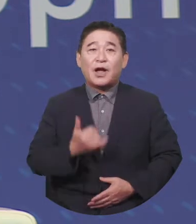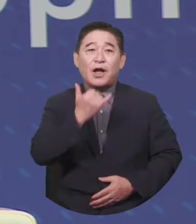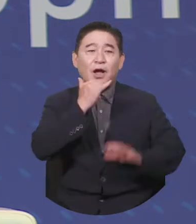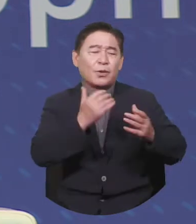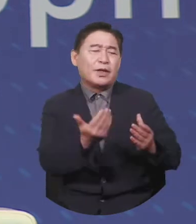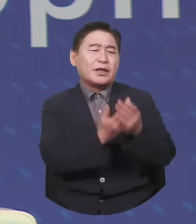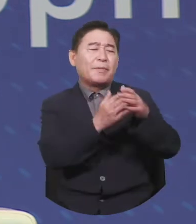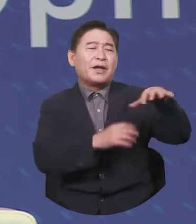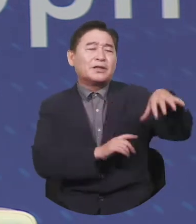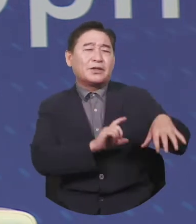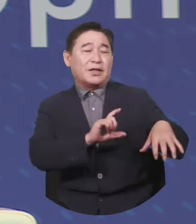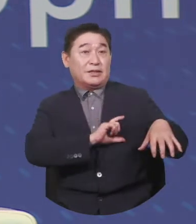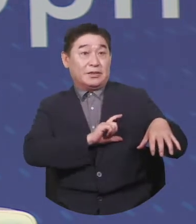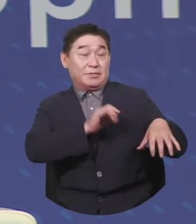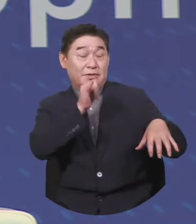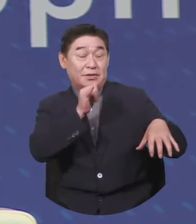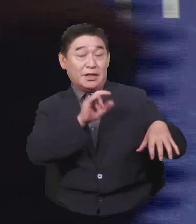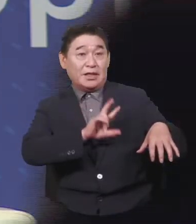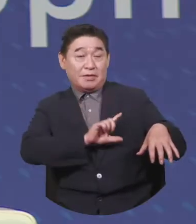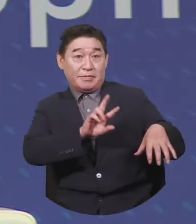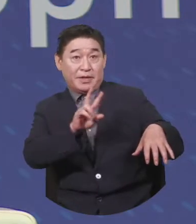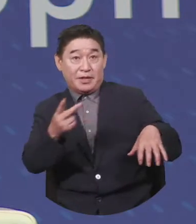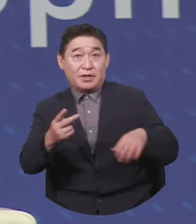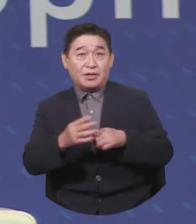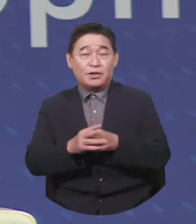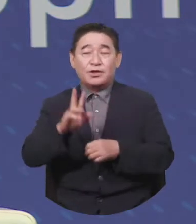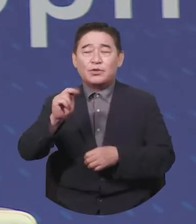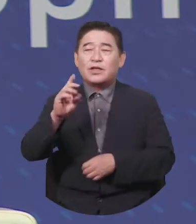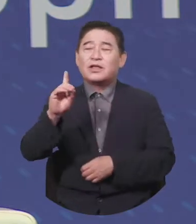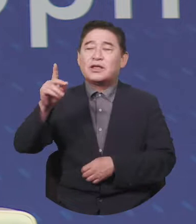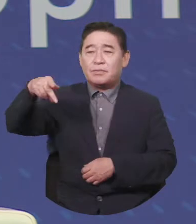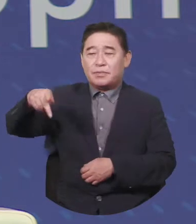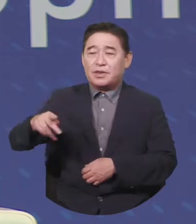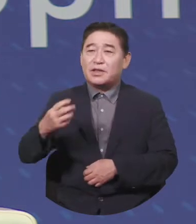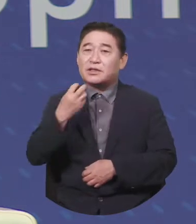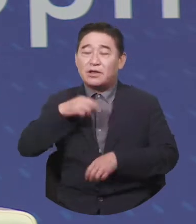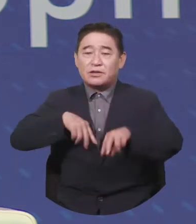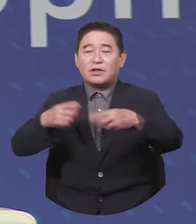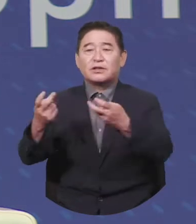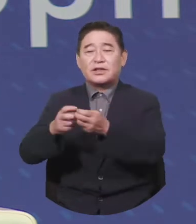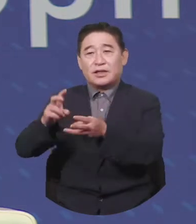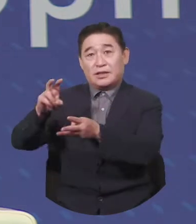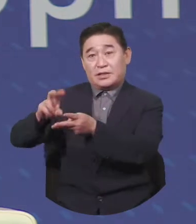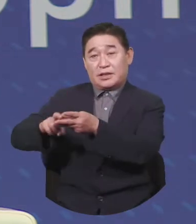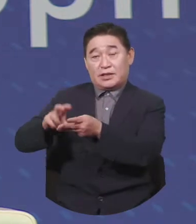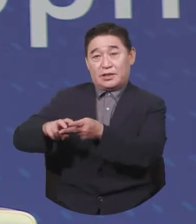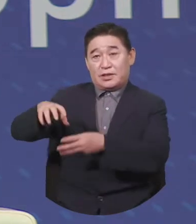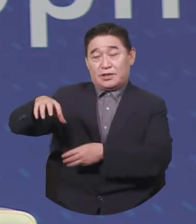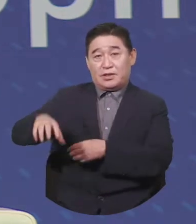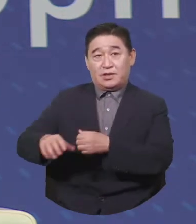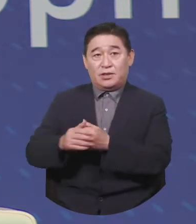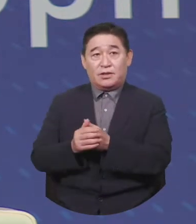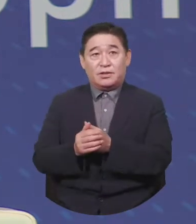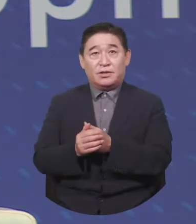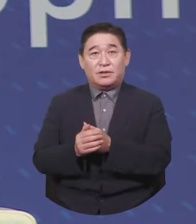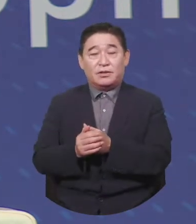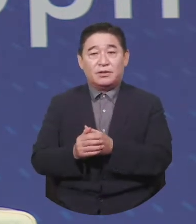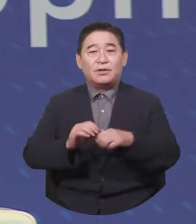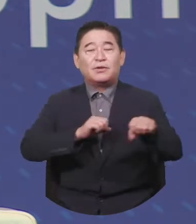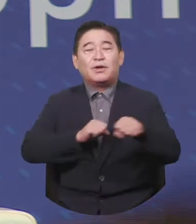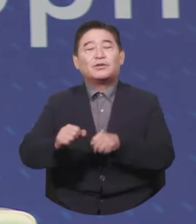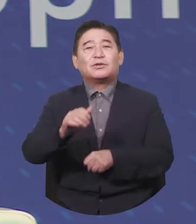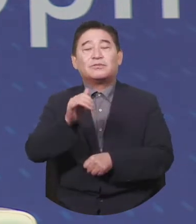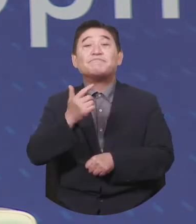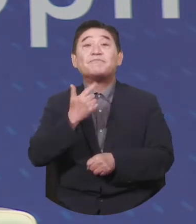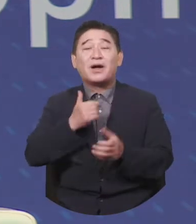actually, he was the director of the UNDP Seoul Policy Center. So I'm so happy to have you again in Korea.